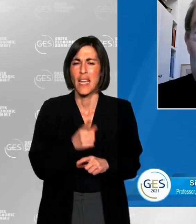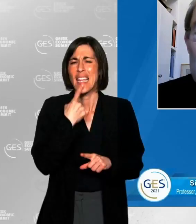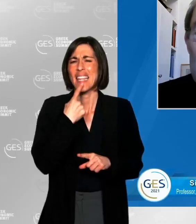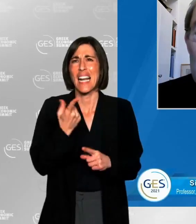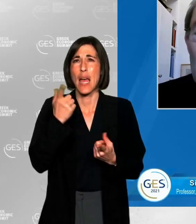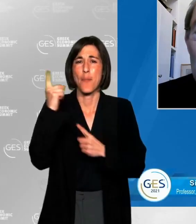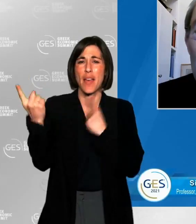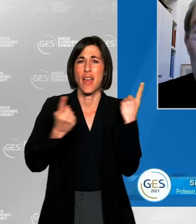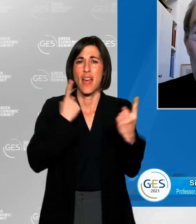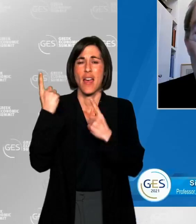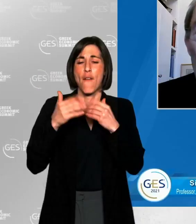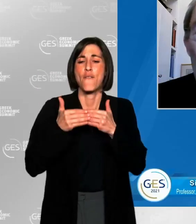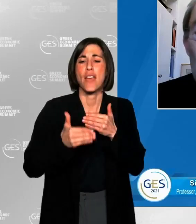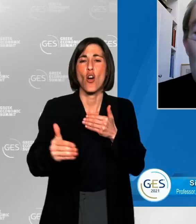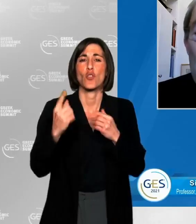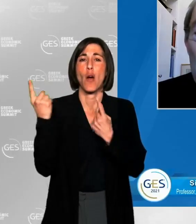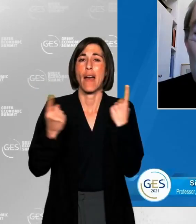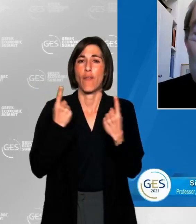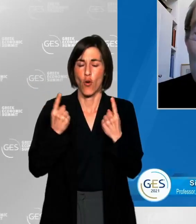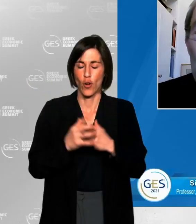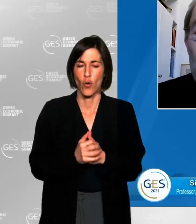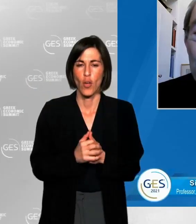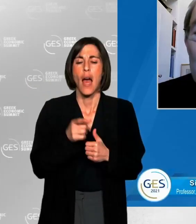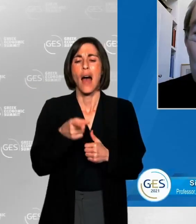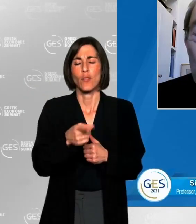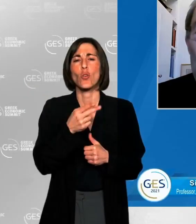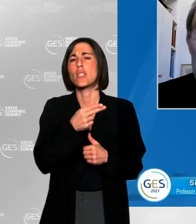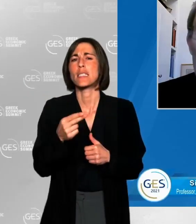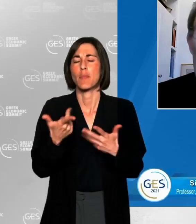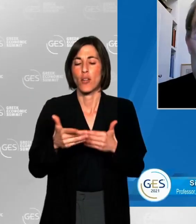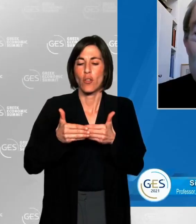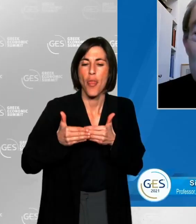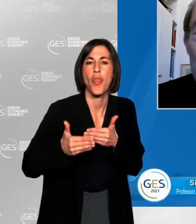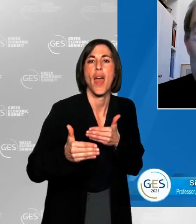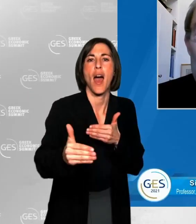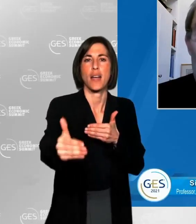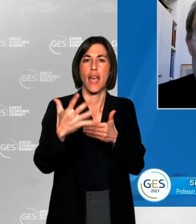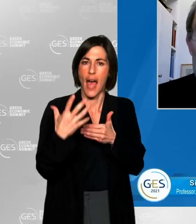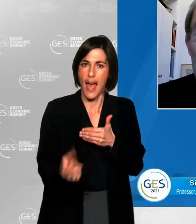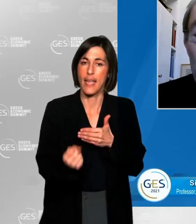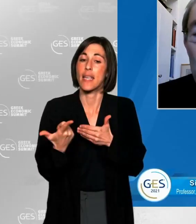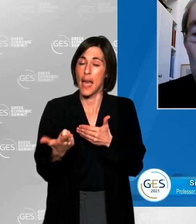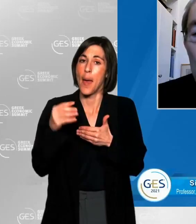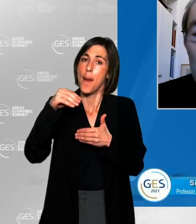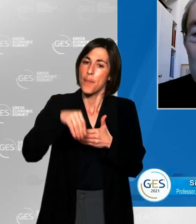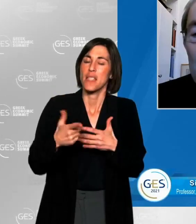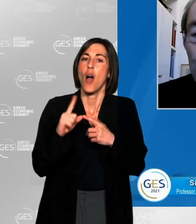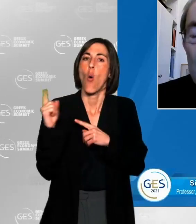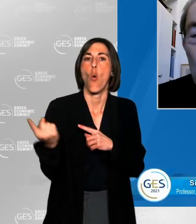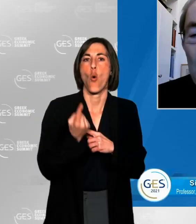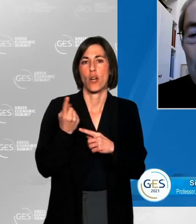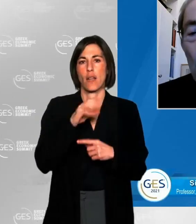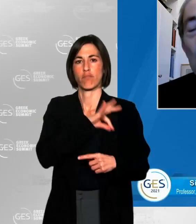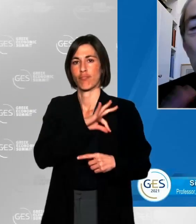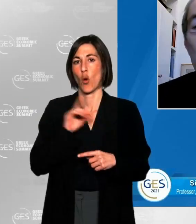that it benefits all. Now, when we talk about sustainability nowadays, people think of environmental